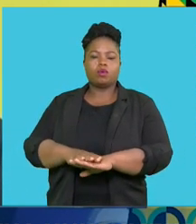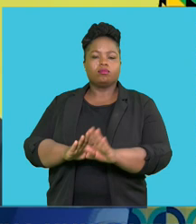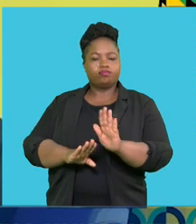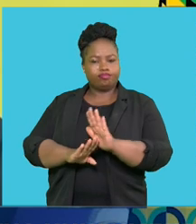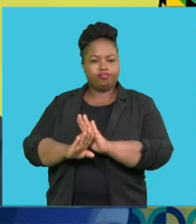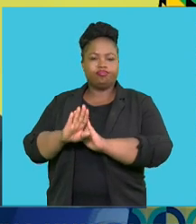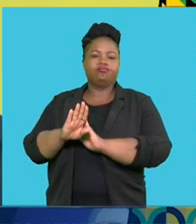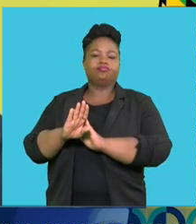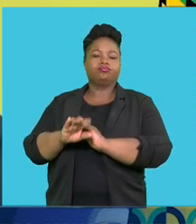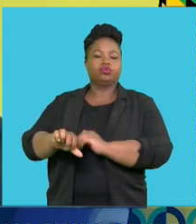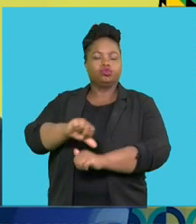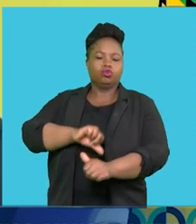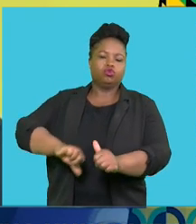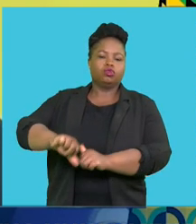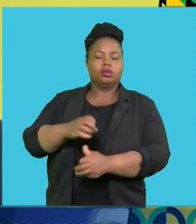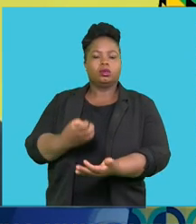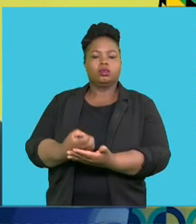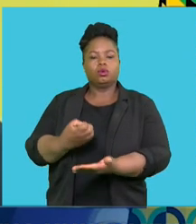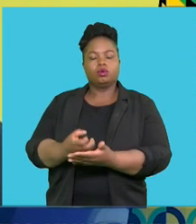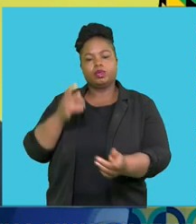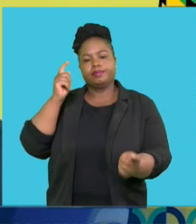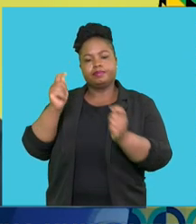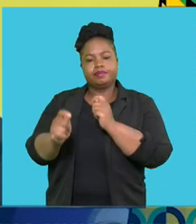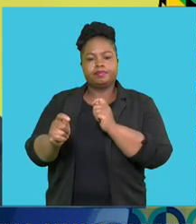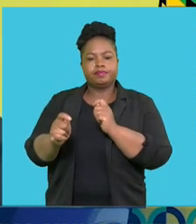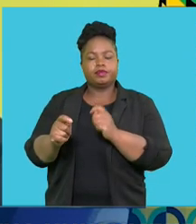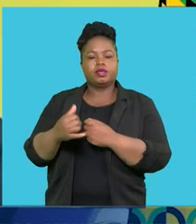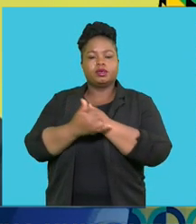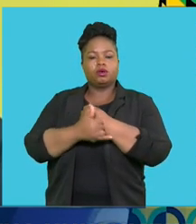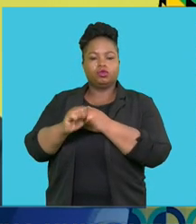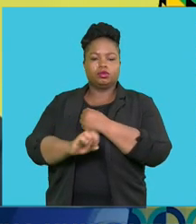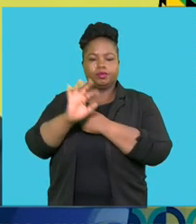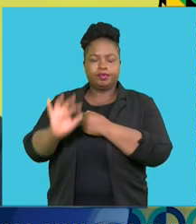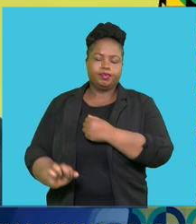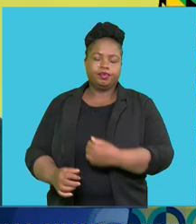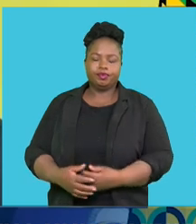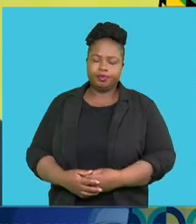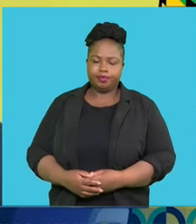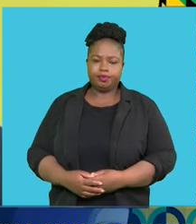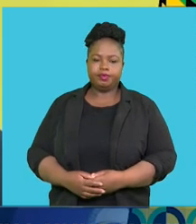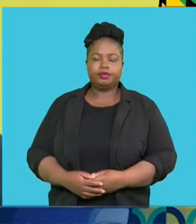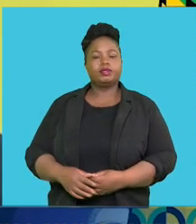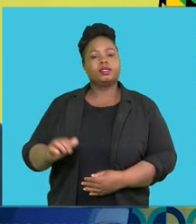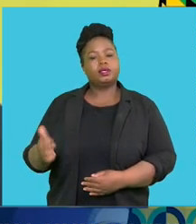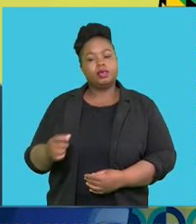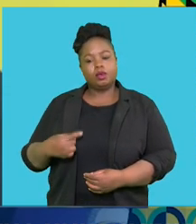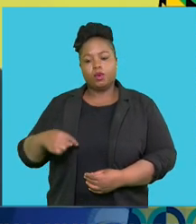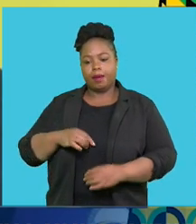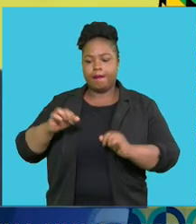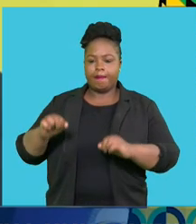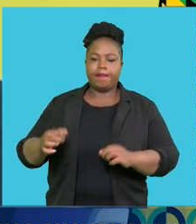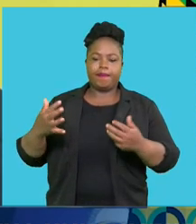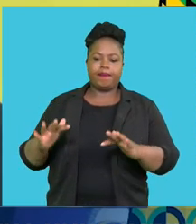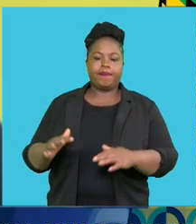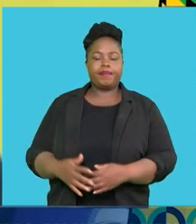Of social and economic transformation in our country We have therefore agreed that we